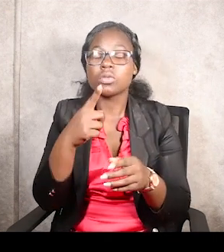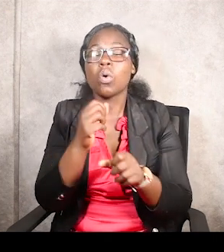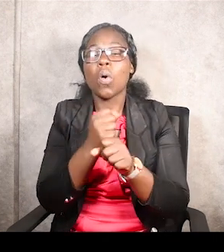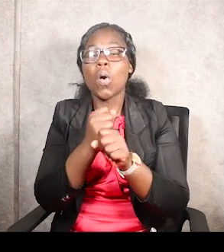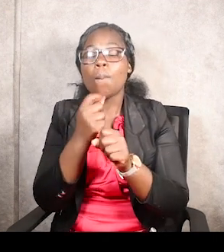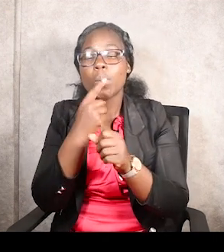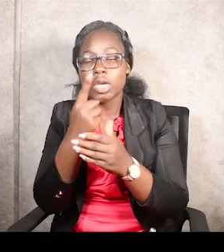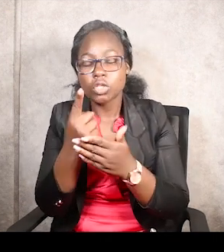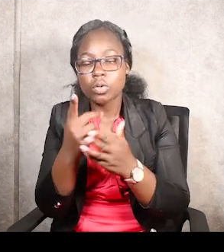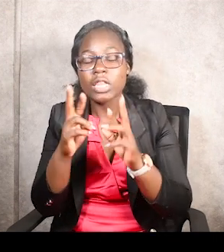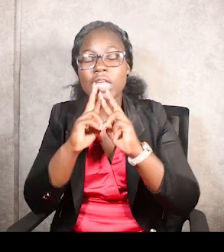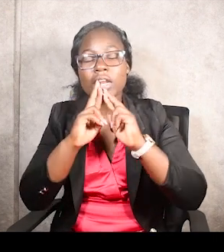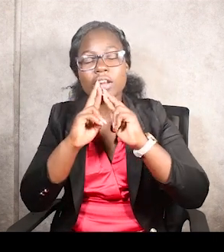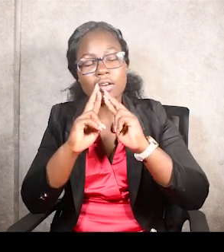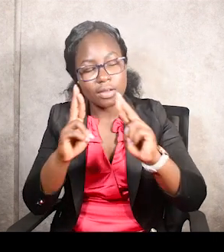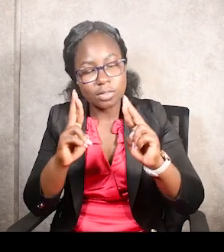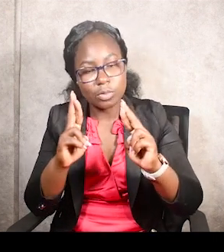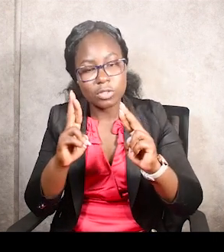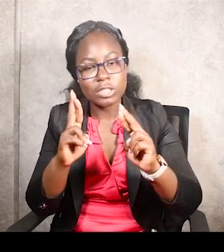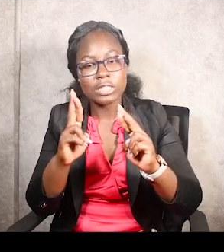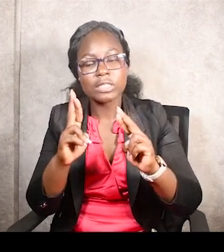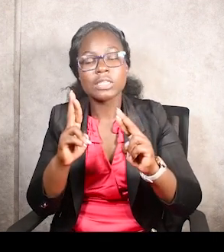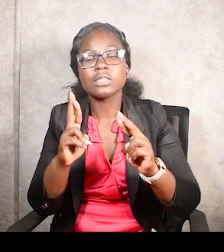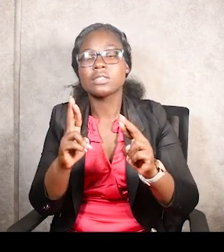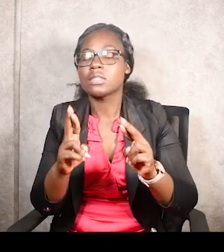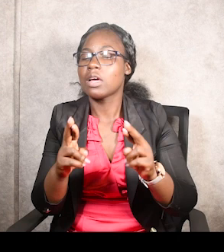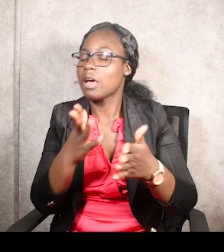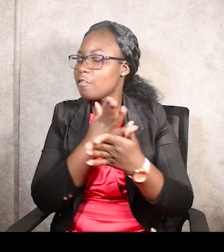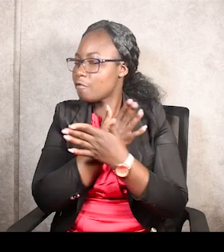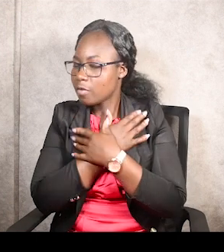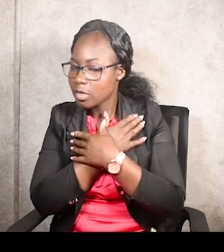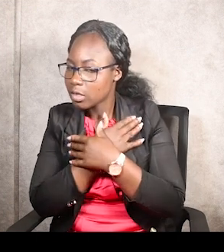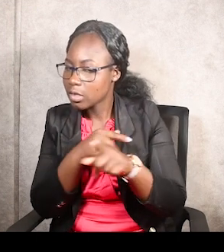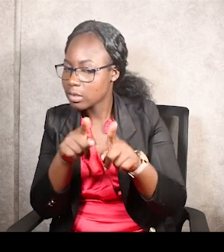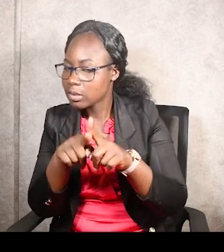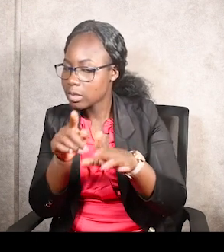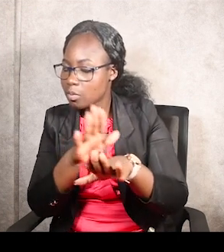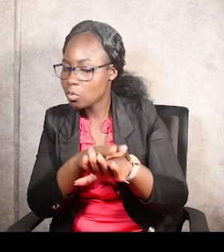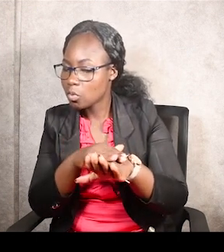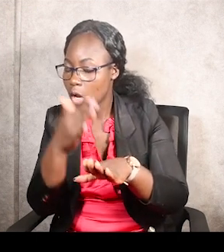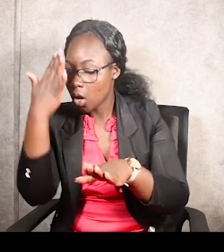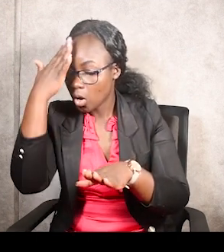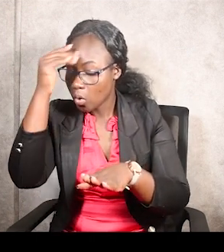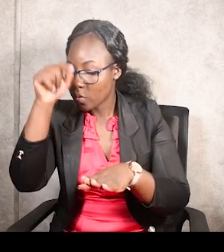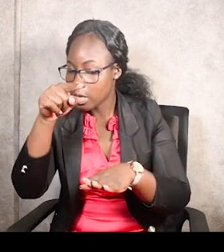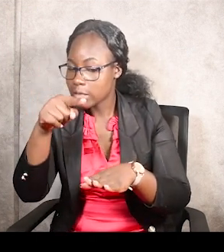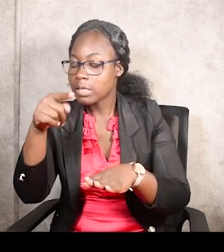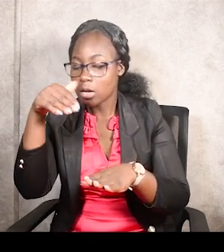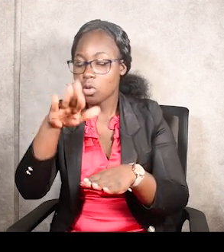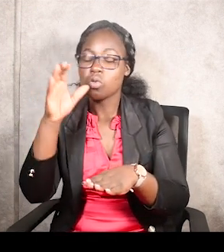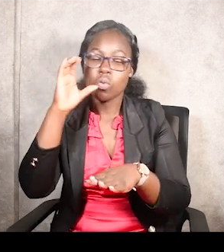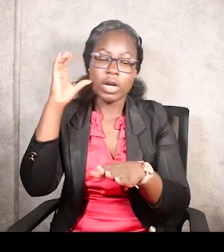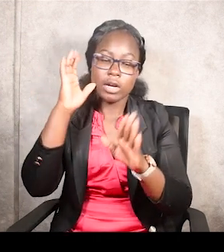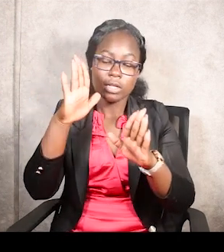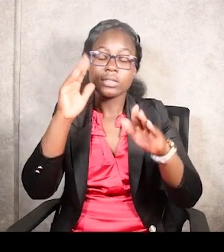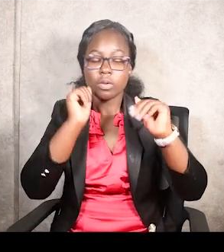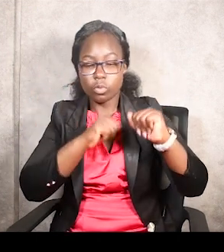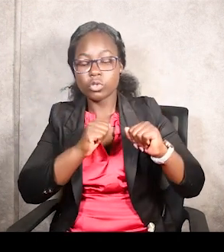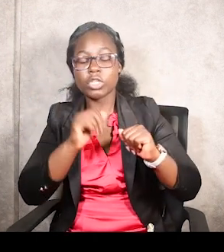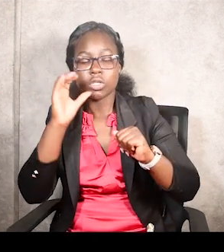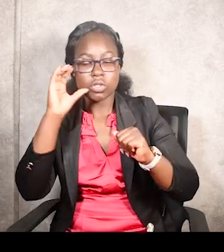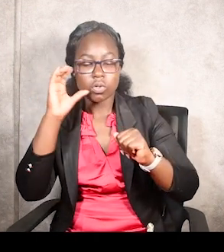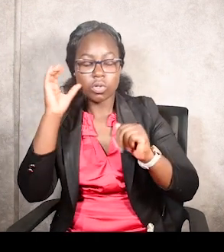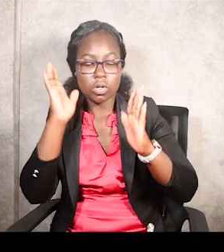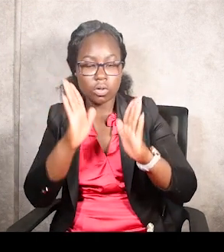sure that your responses are on time, they are friendly and courteous. No, these are your clients or